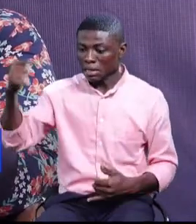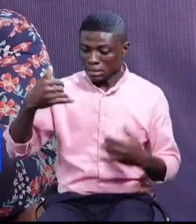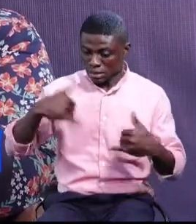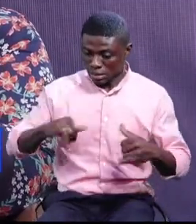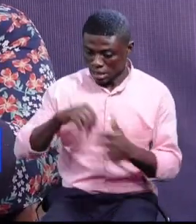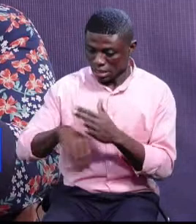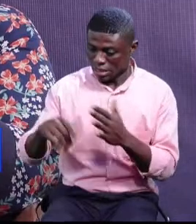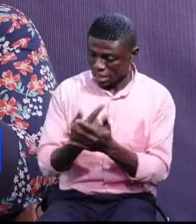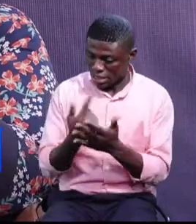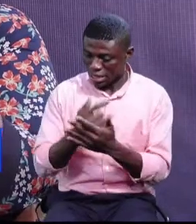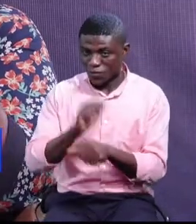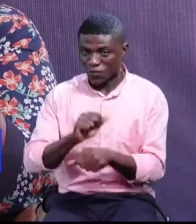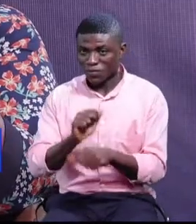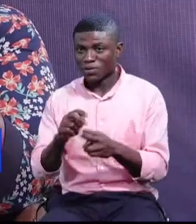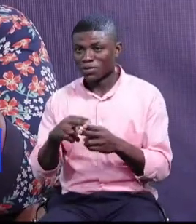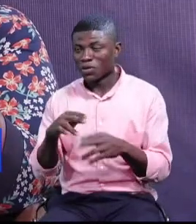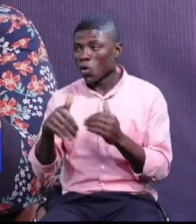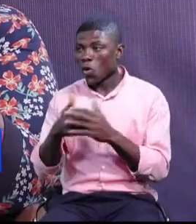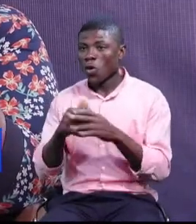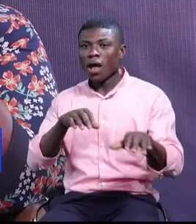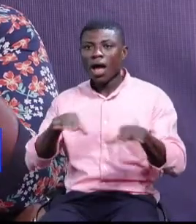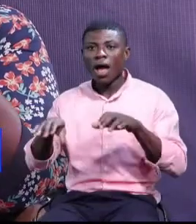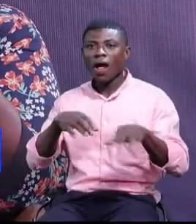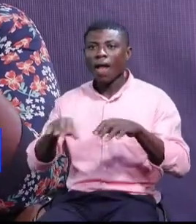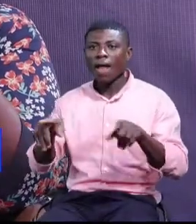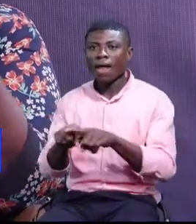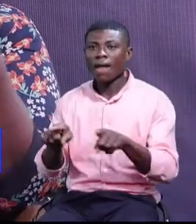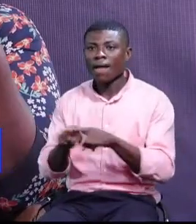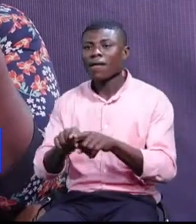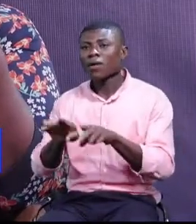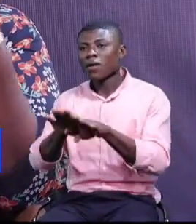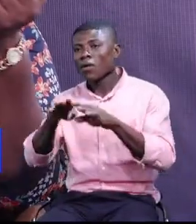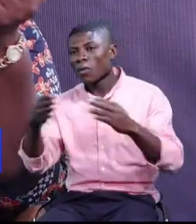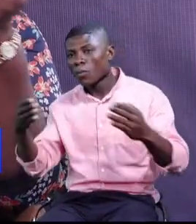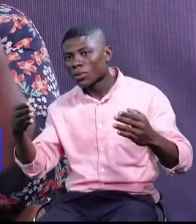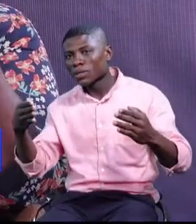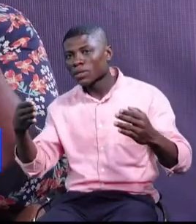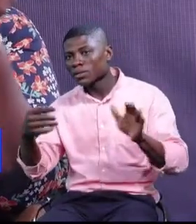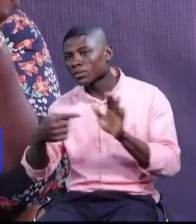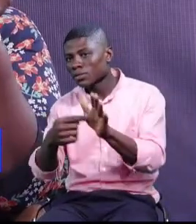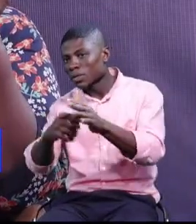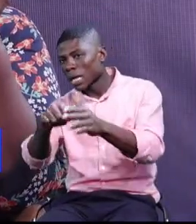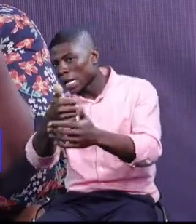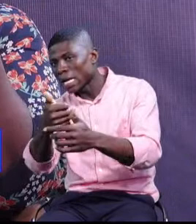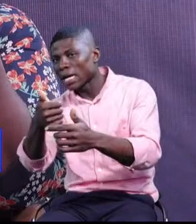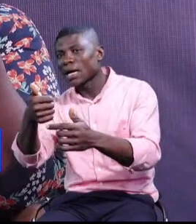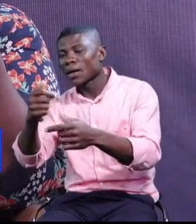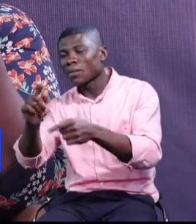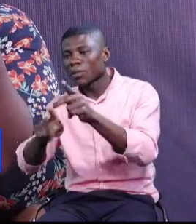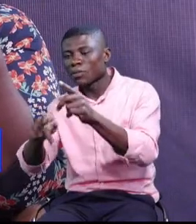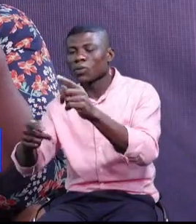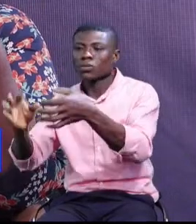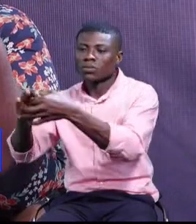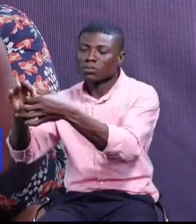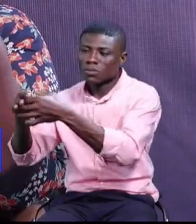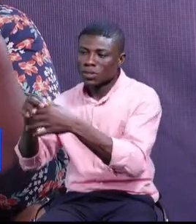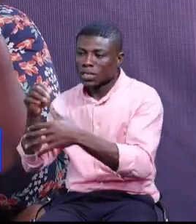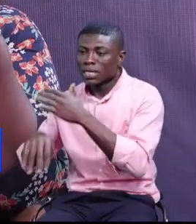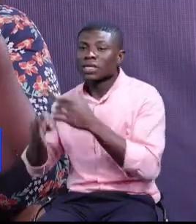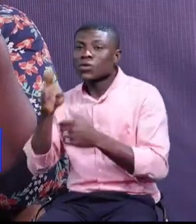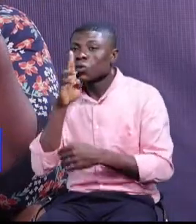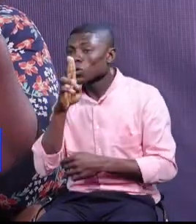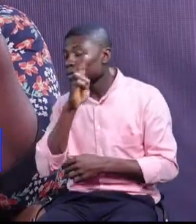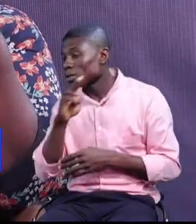in Ghana. So your activities will also open you up to other agencies. So if you are in the